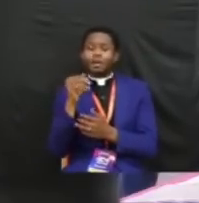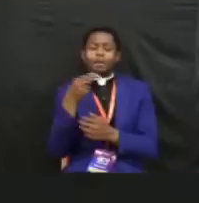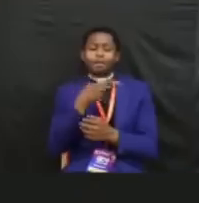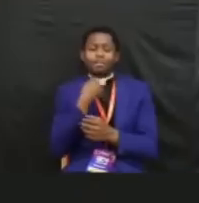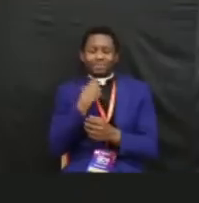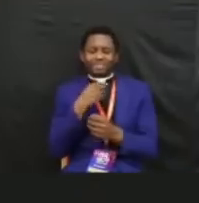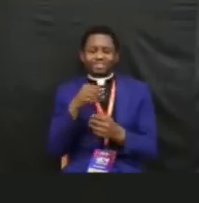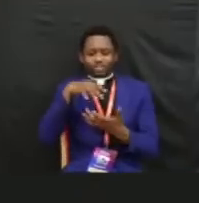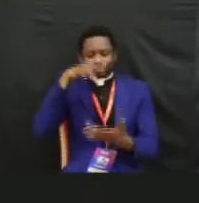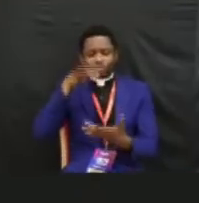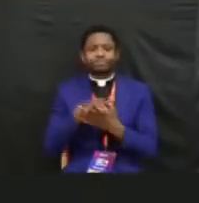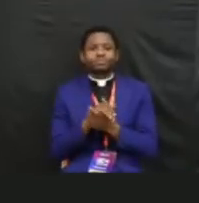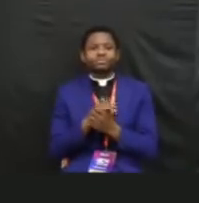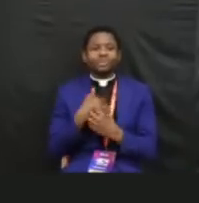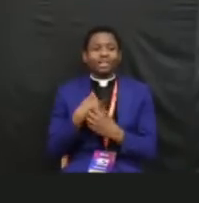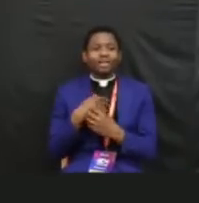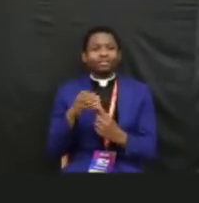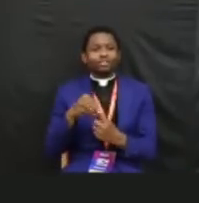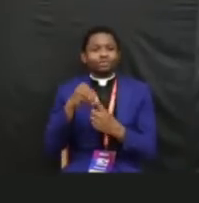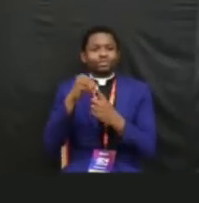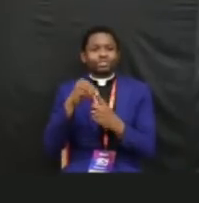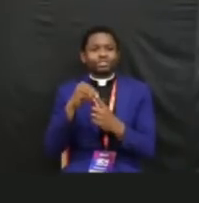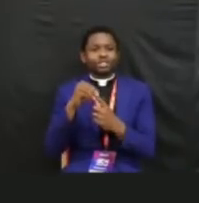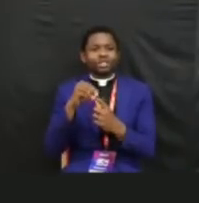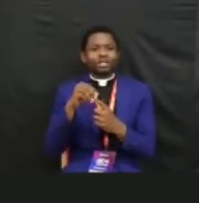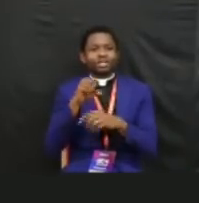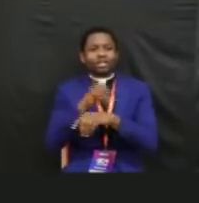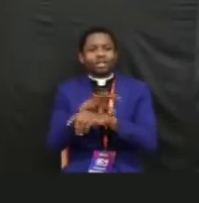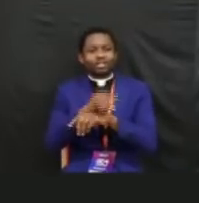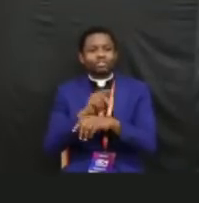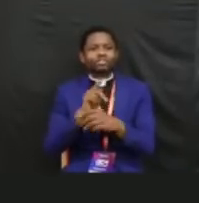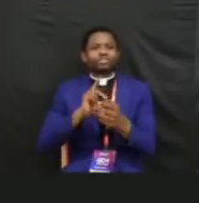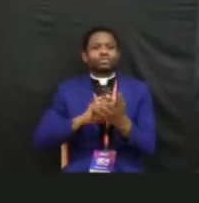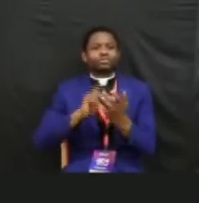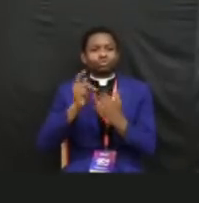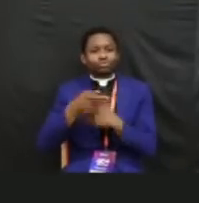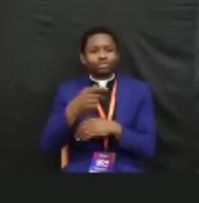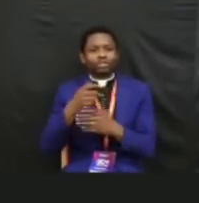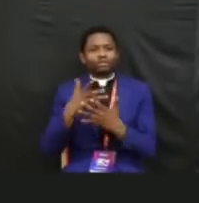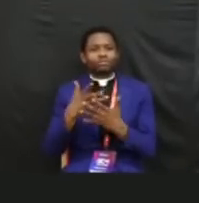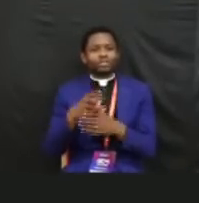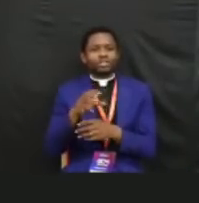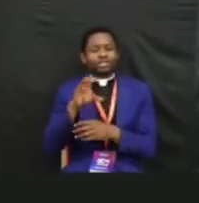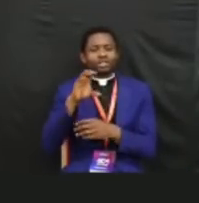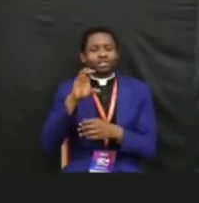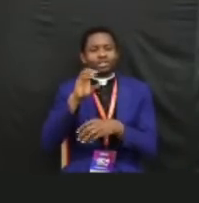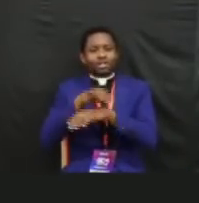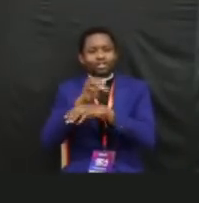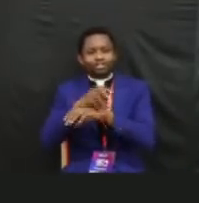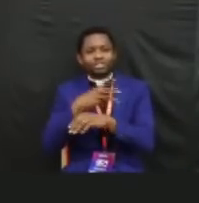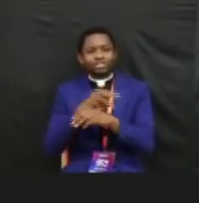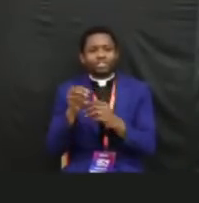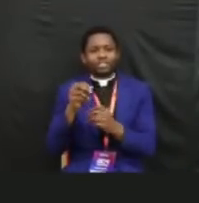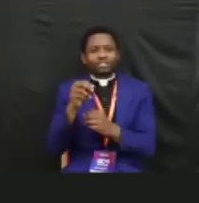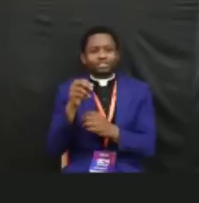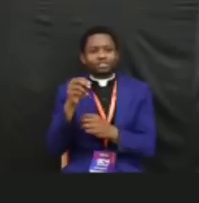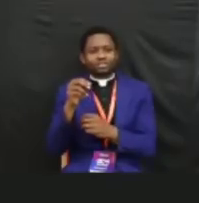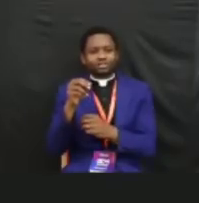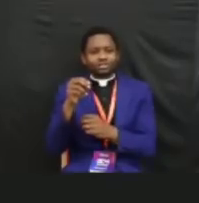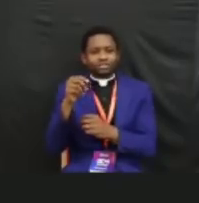validated by the counseling and psychotherapy central awarding body started in